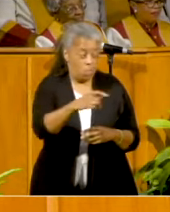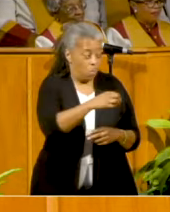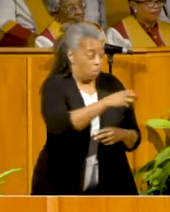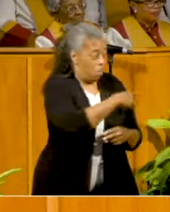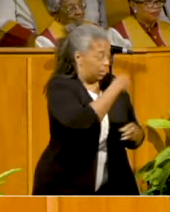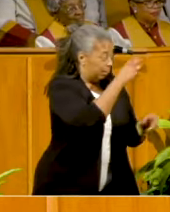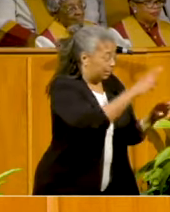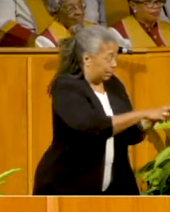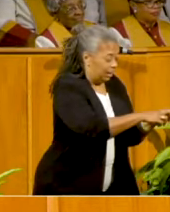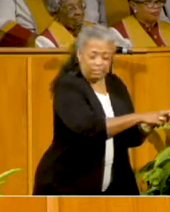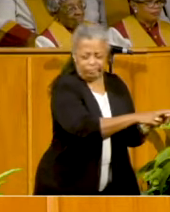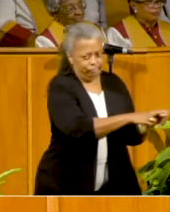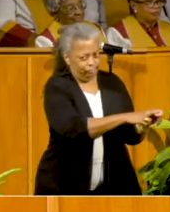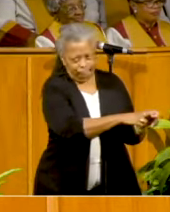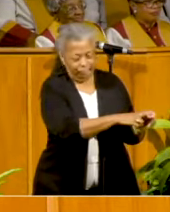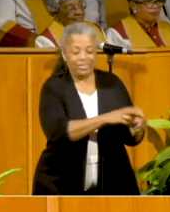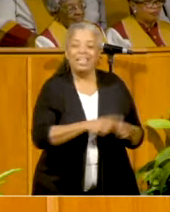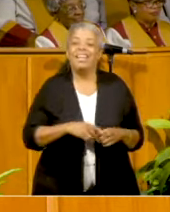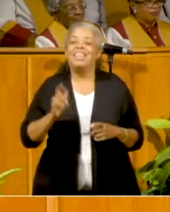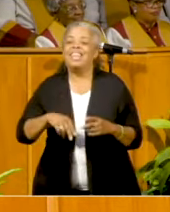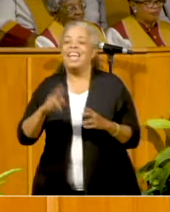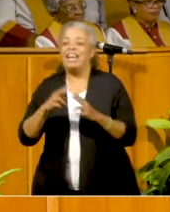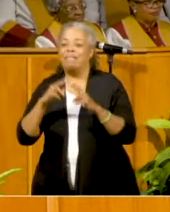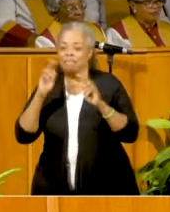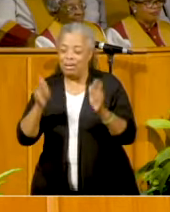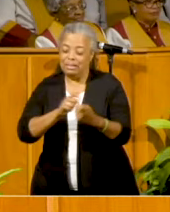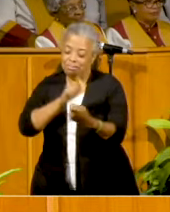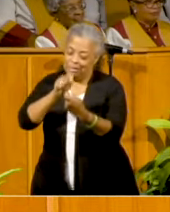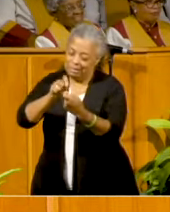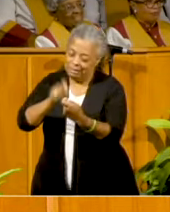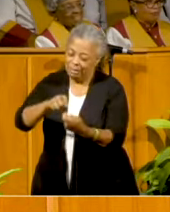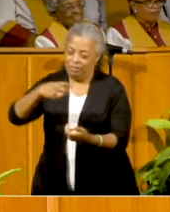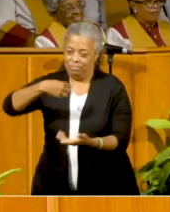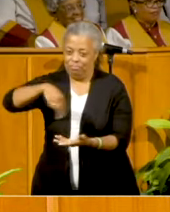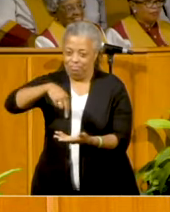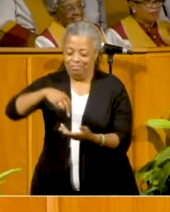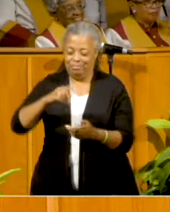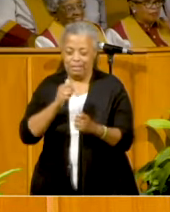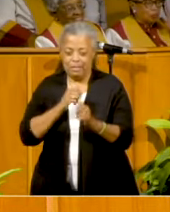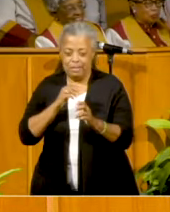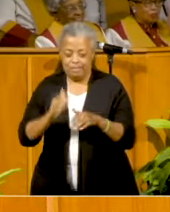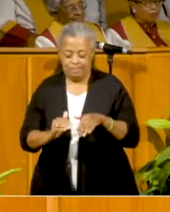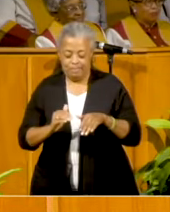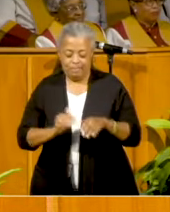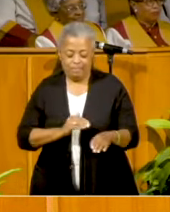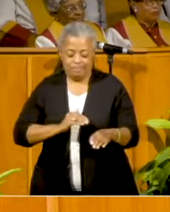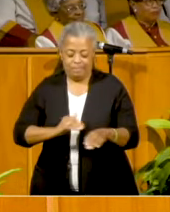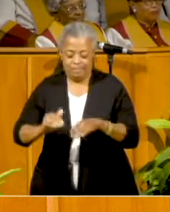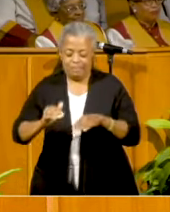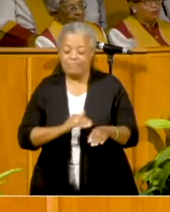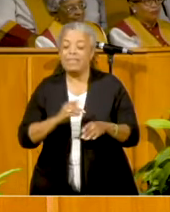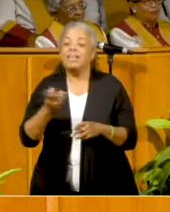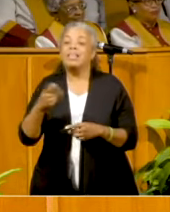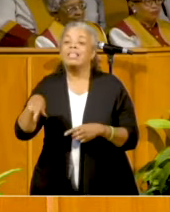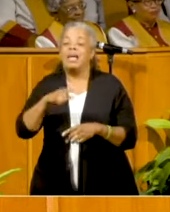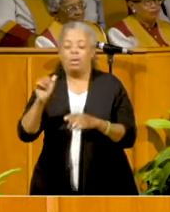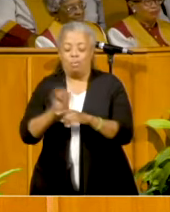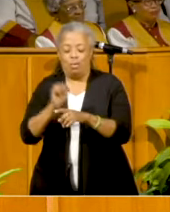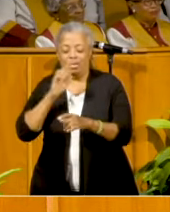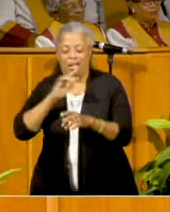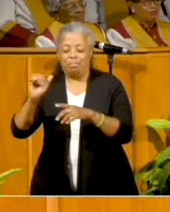No, they had a choreographed procession that they'd been working on all week long.